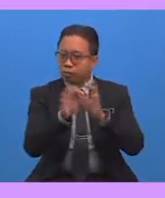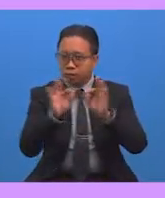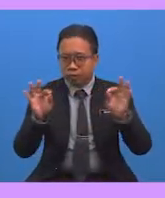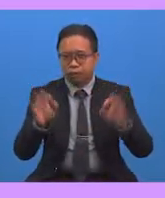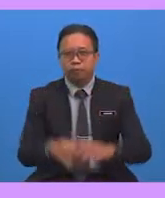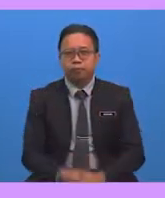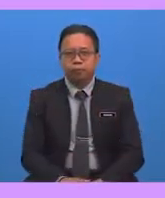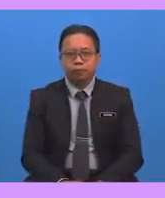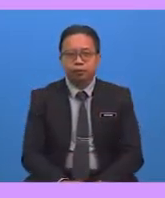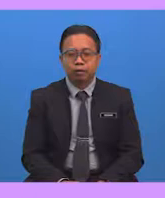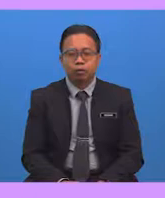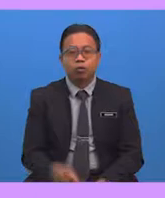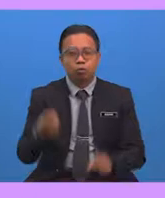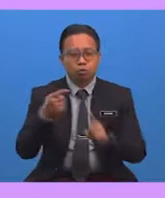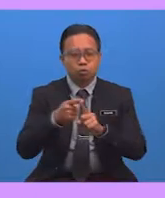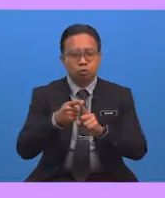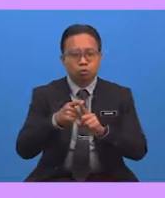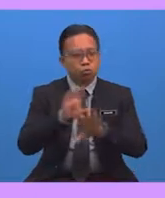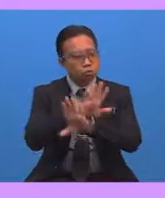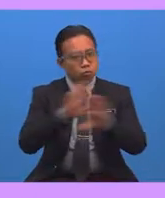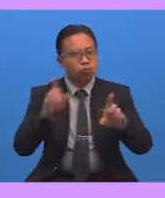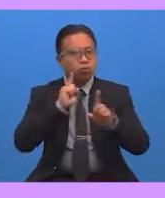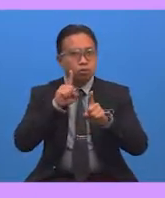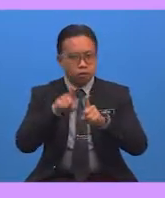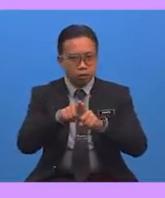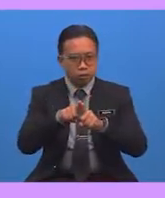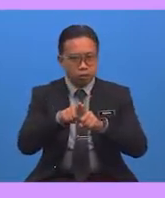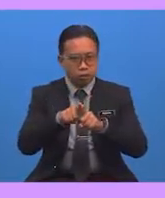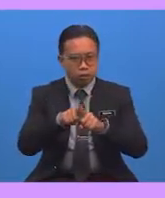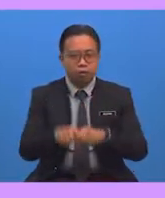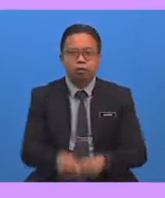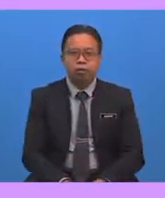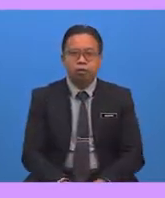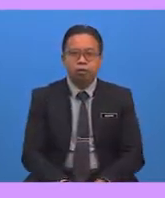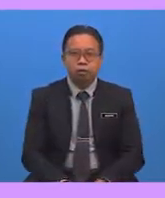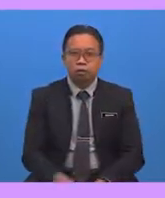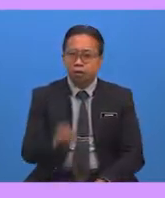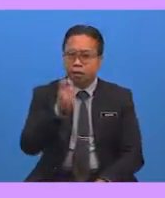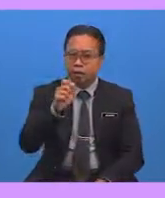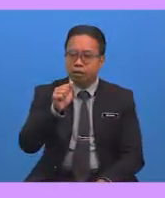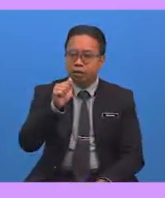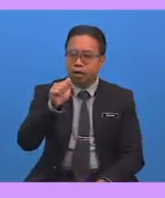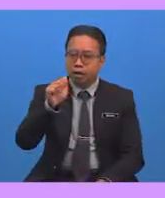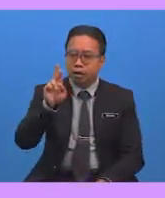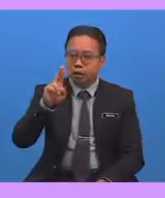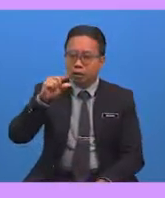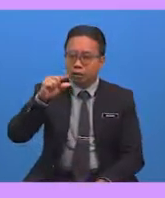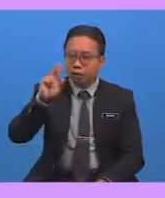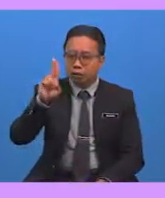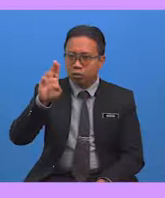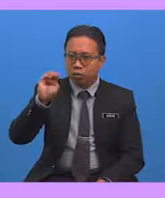To disagree with a statement or point of view, the argument is